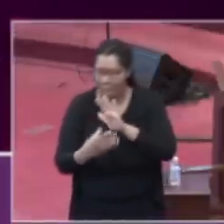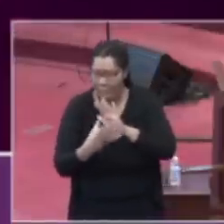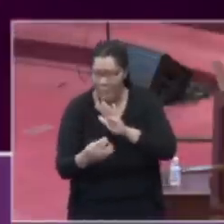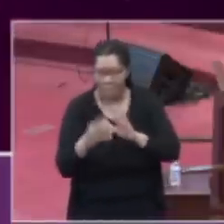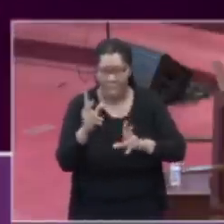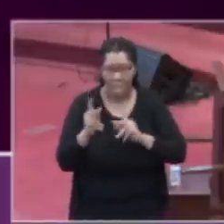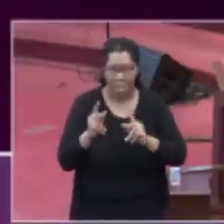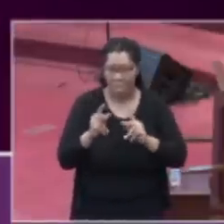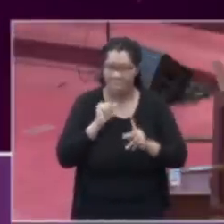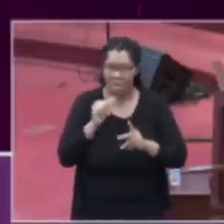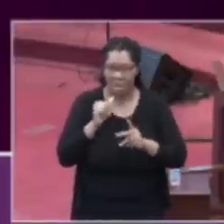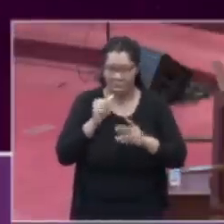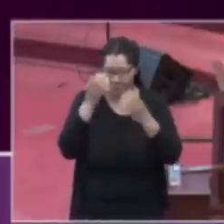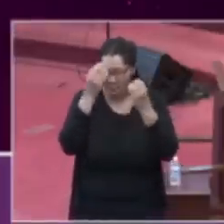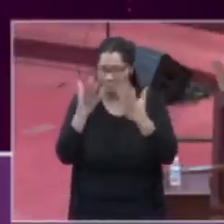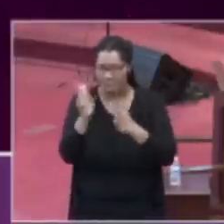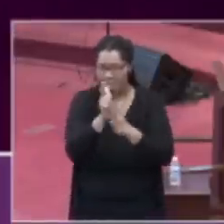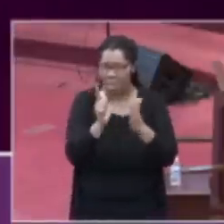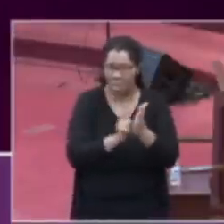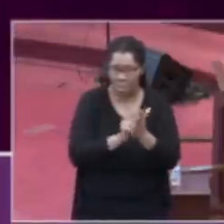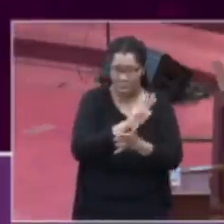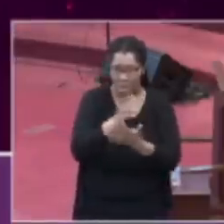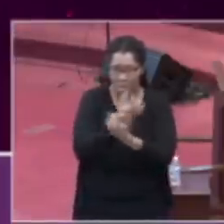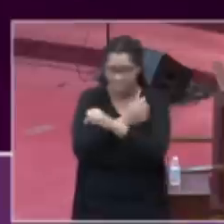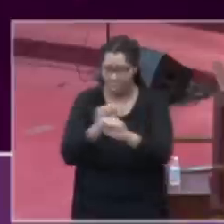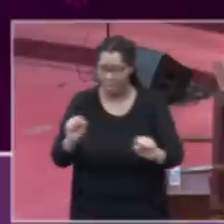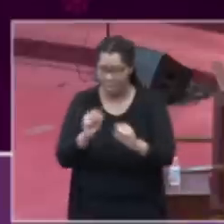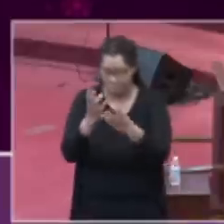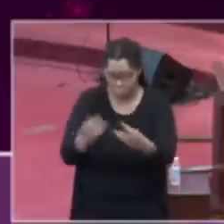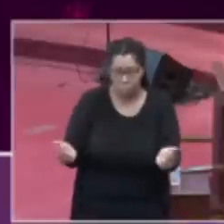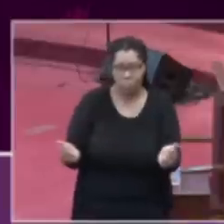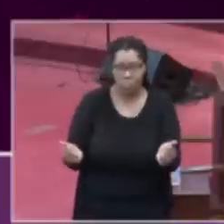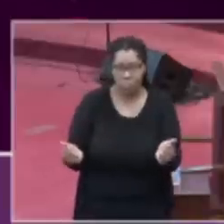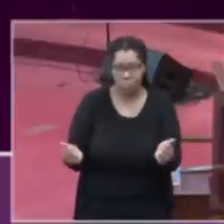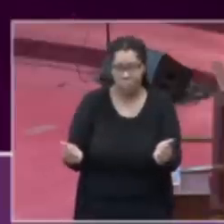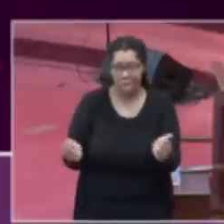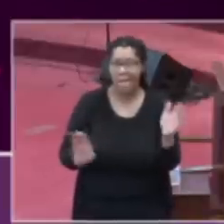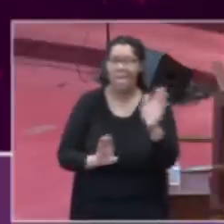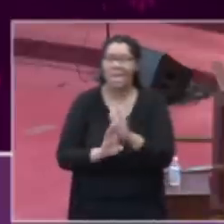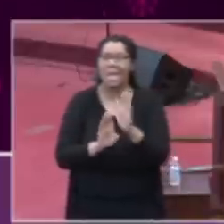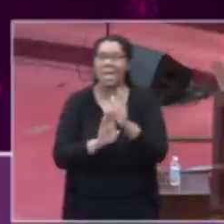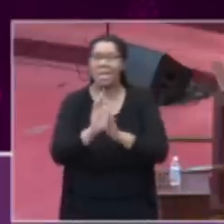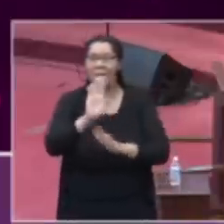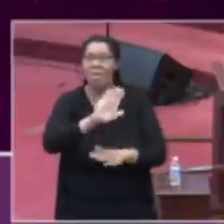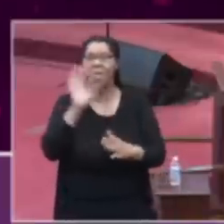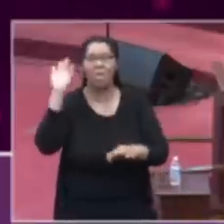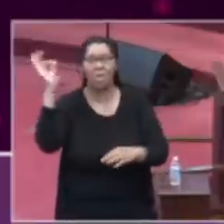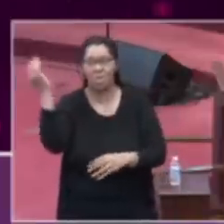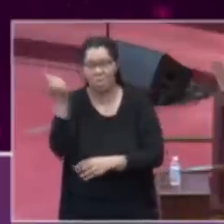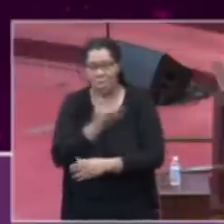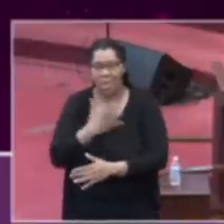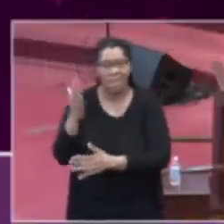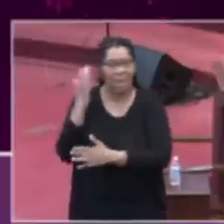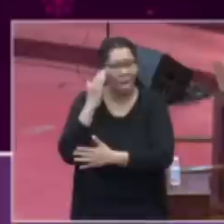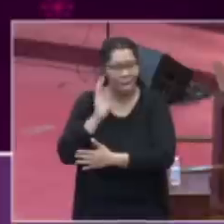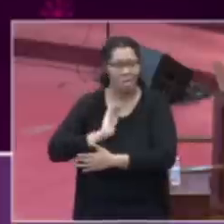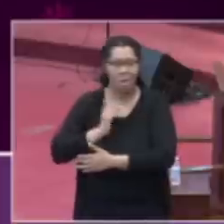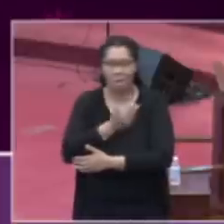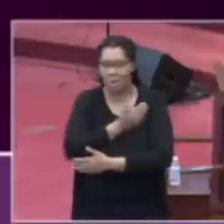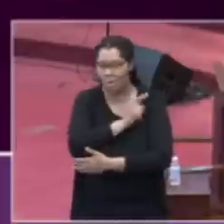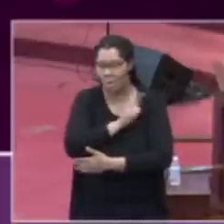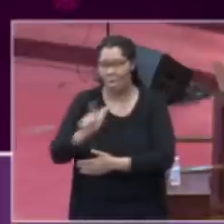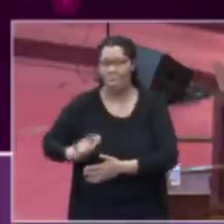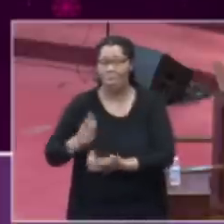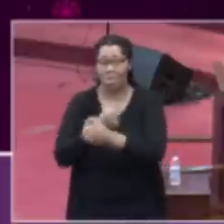and fall from your secure position, but grow in the grace and knowledge of our Lord and Savior